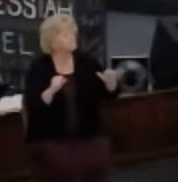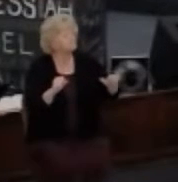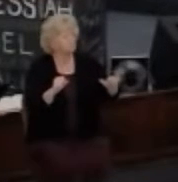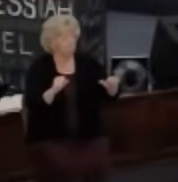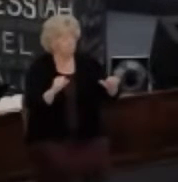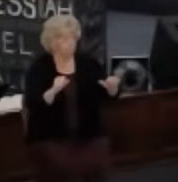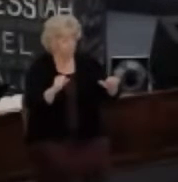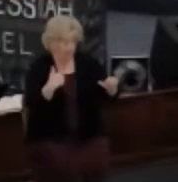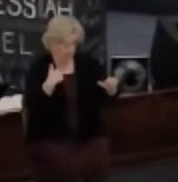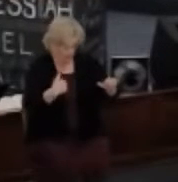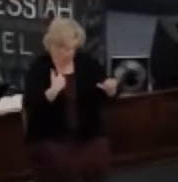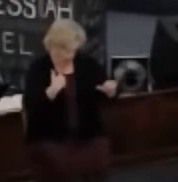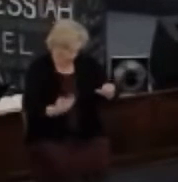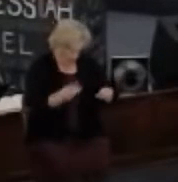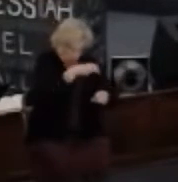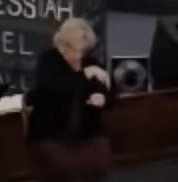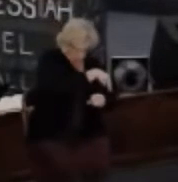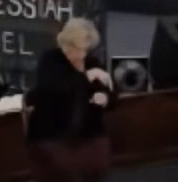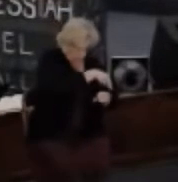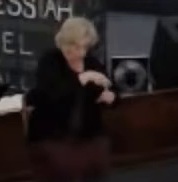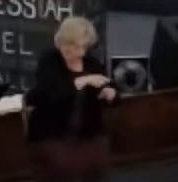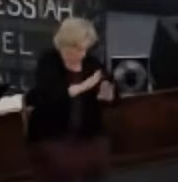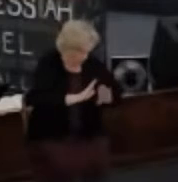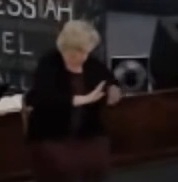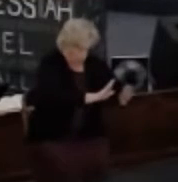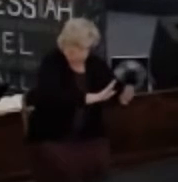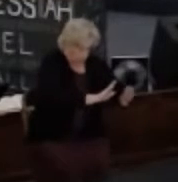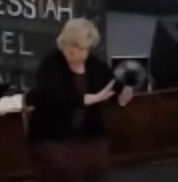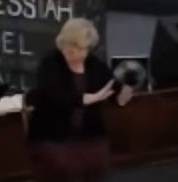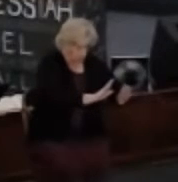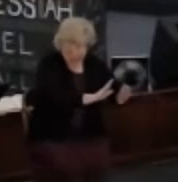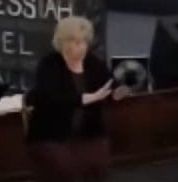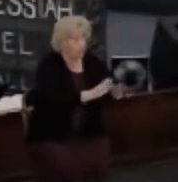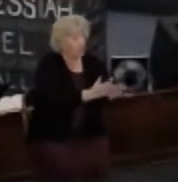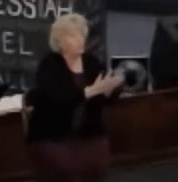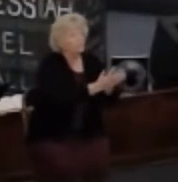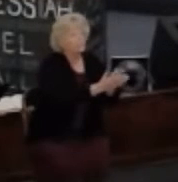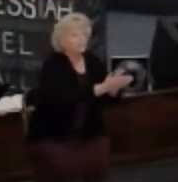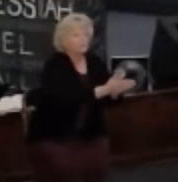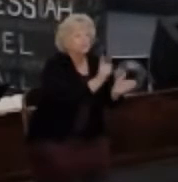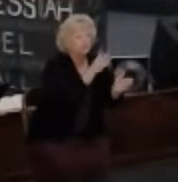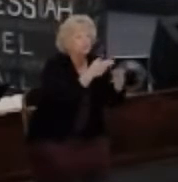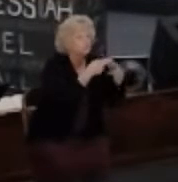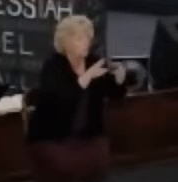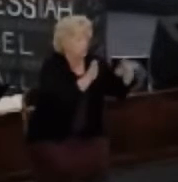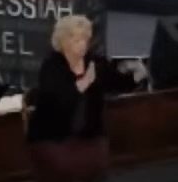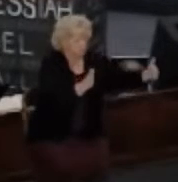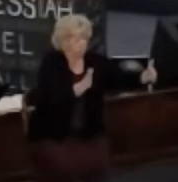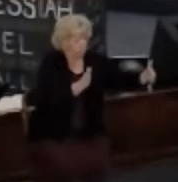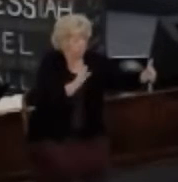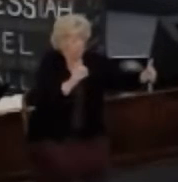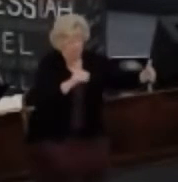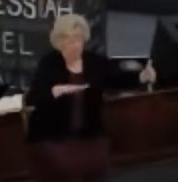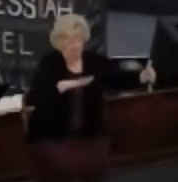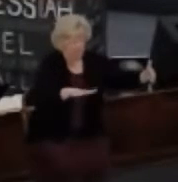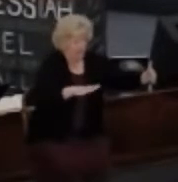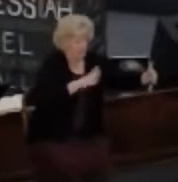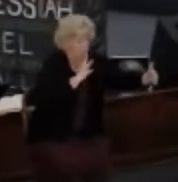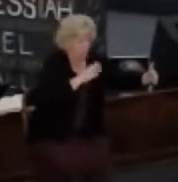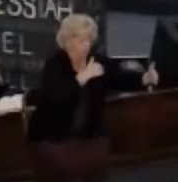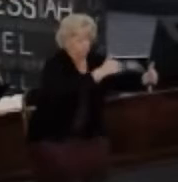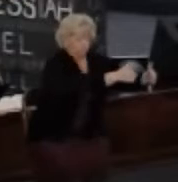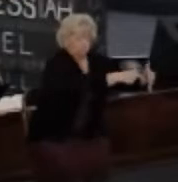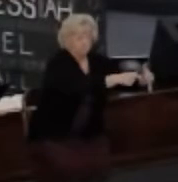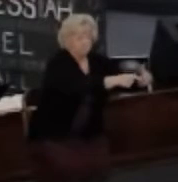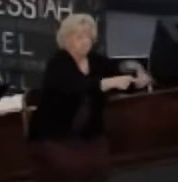shore. Then he sat down and he taught the people from the boat. When he had finished speaking, he said to Simon,